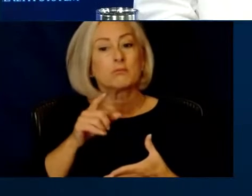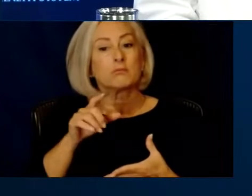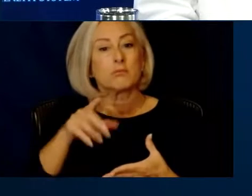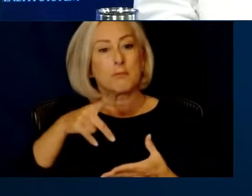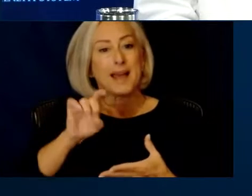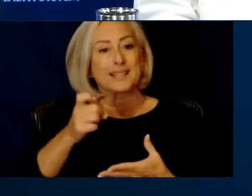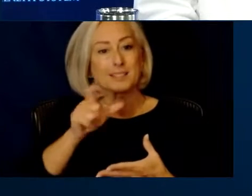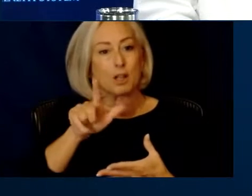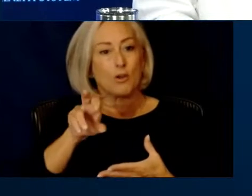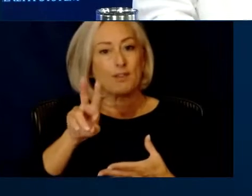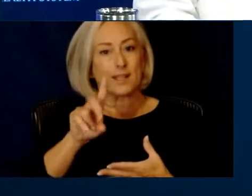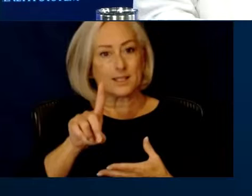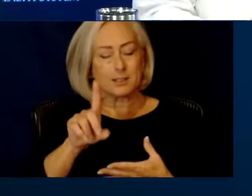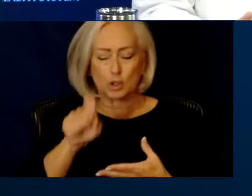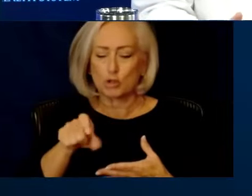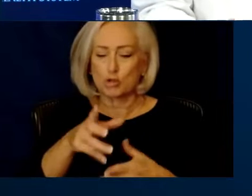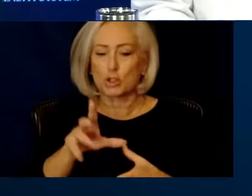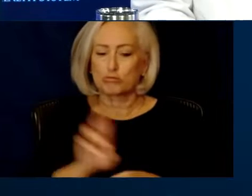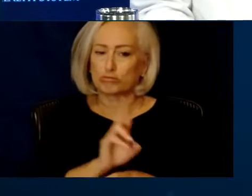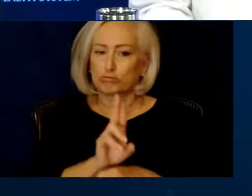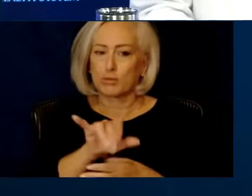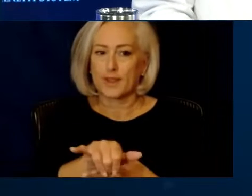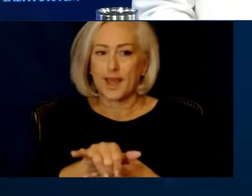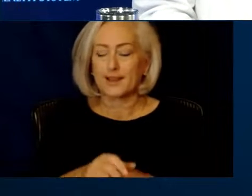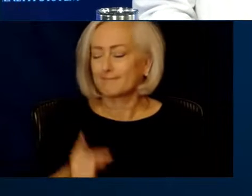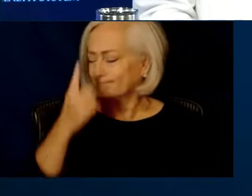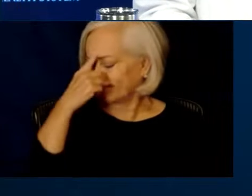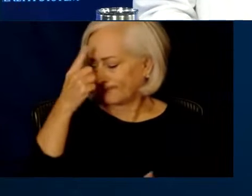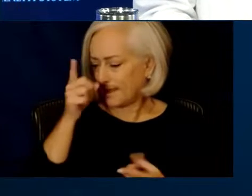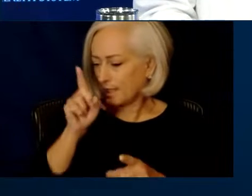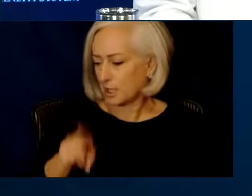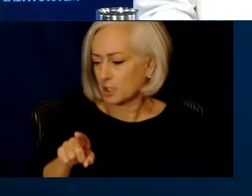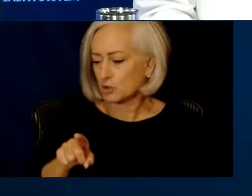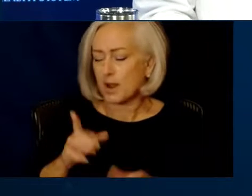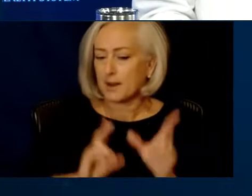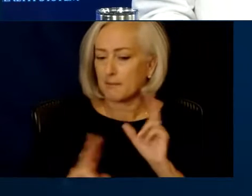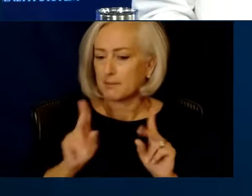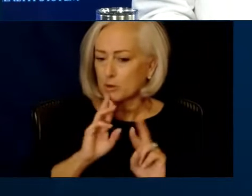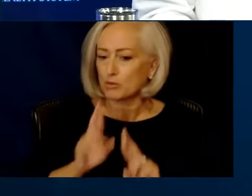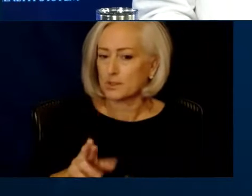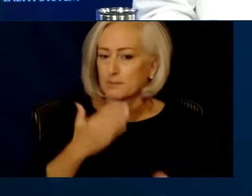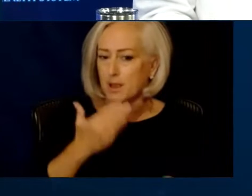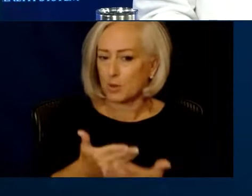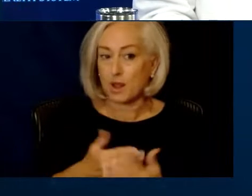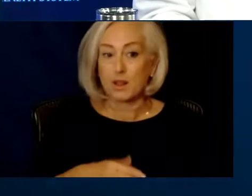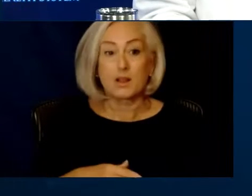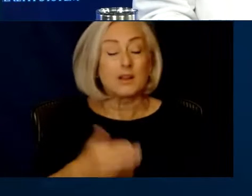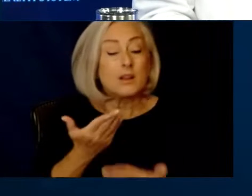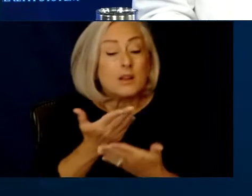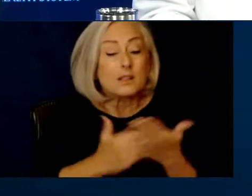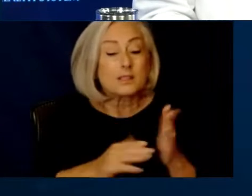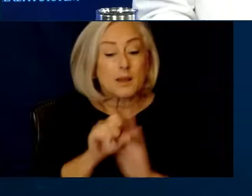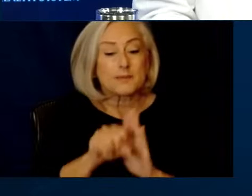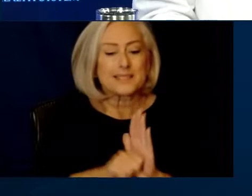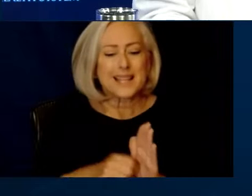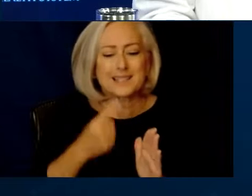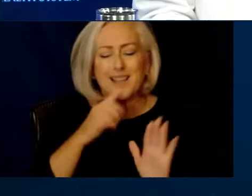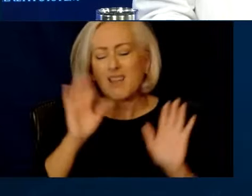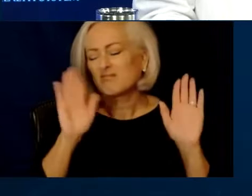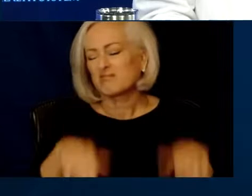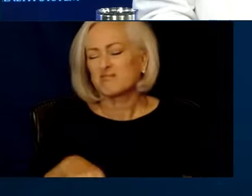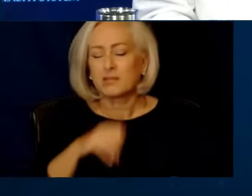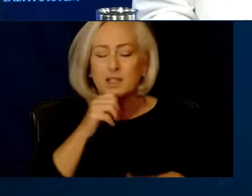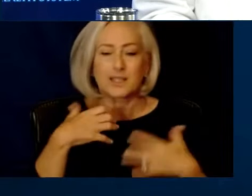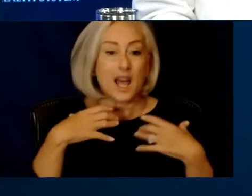that's exactly right, and I think people continue to respond. Some states are trying to say this is no longer a health emergency, though, that even